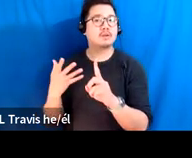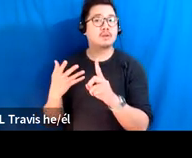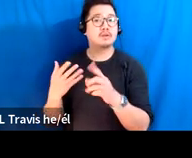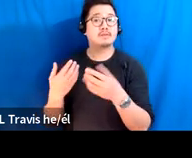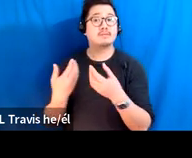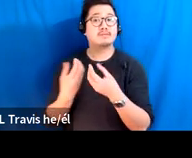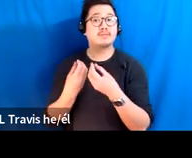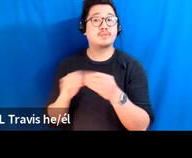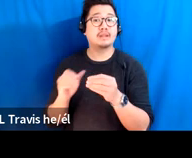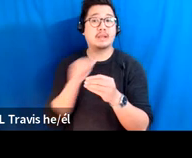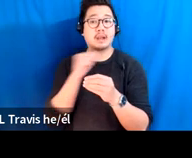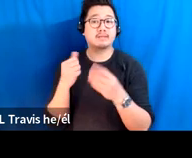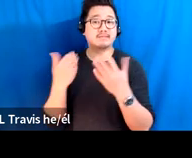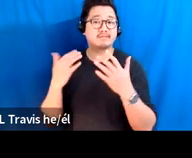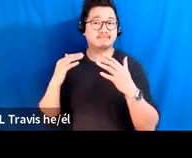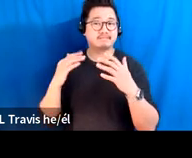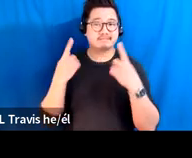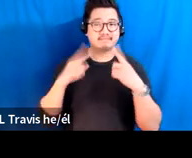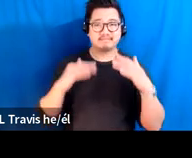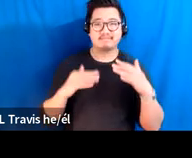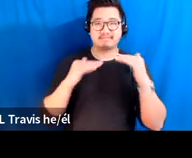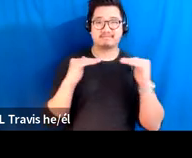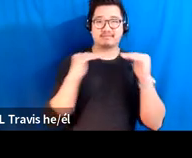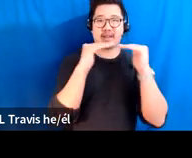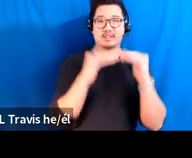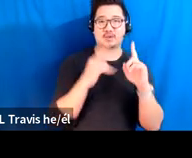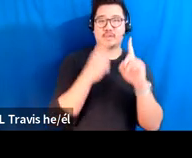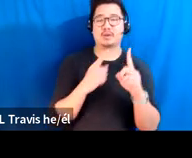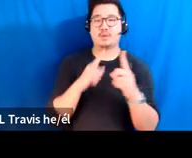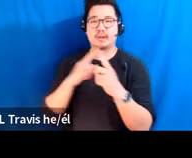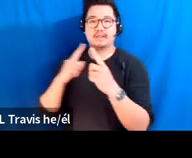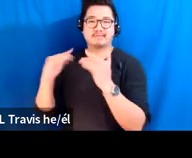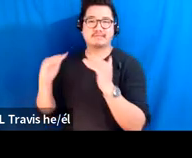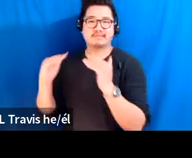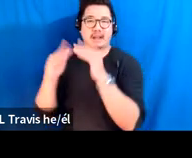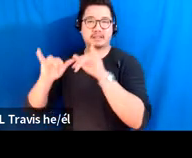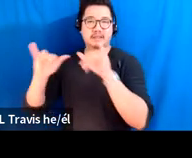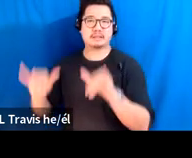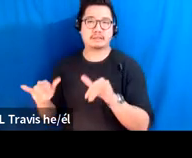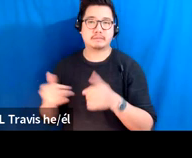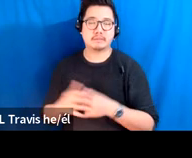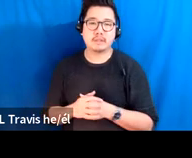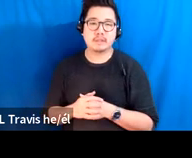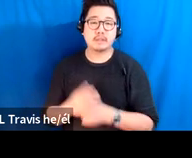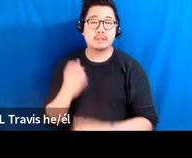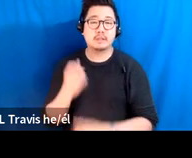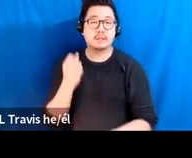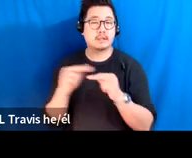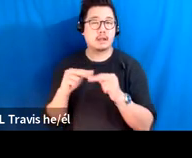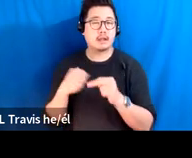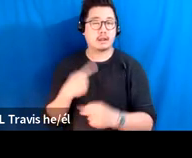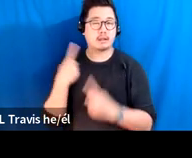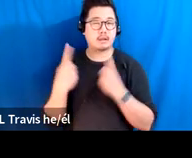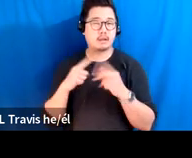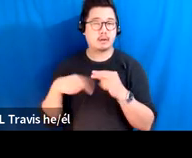rise to the level of their goals they rise to the level of their systems so with this particular slide i think about three p's